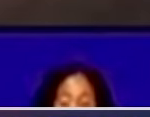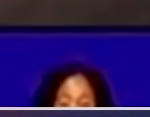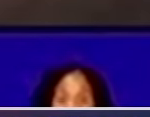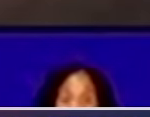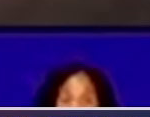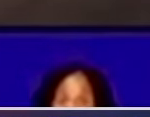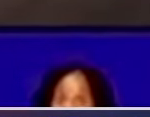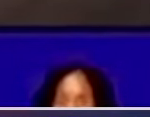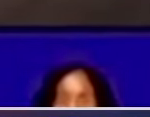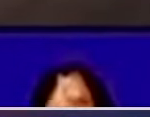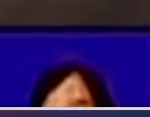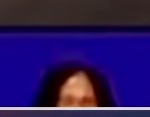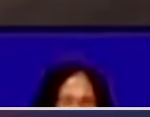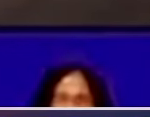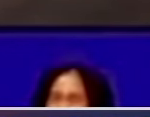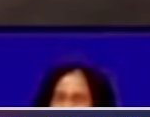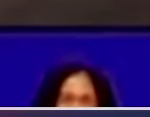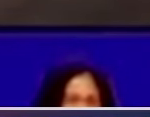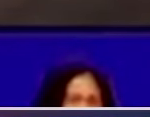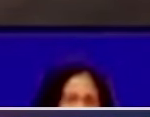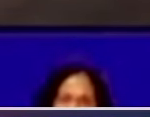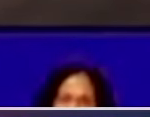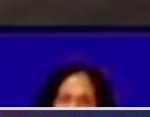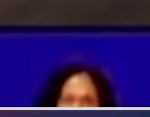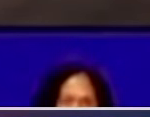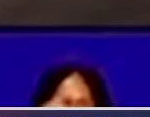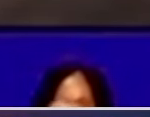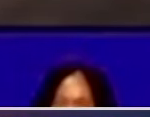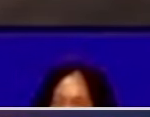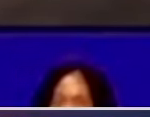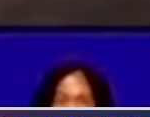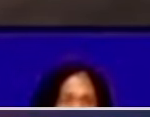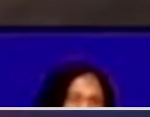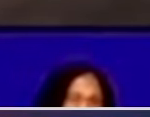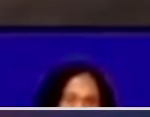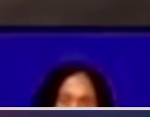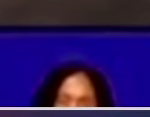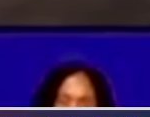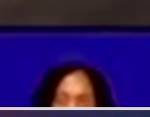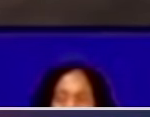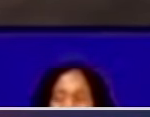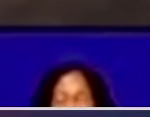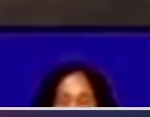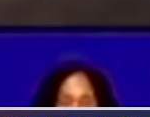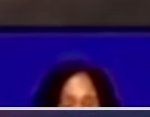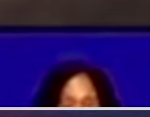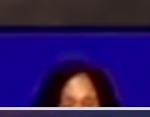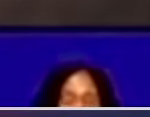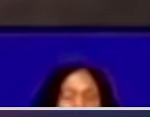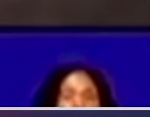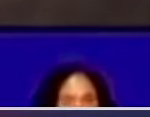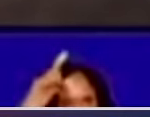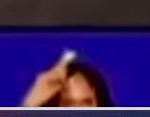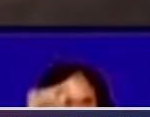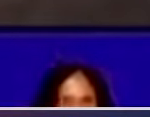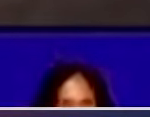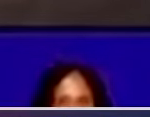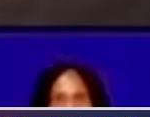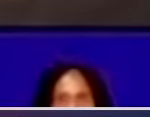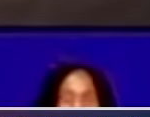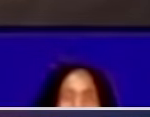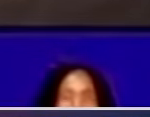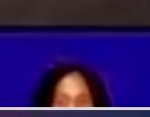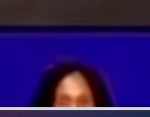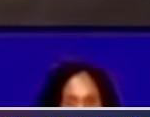done. You've effectively admitted that by now setting up a parallel state in your own presidency.